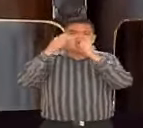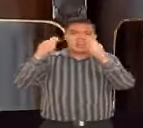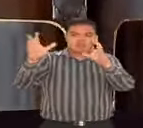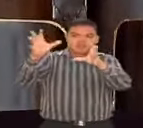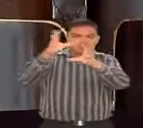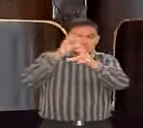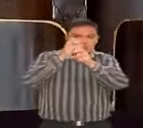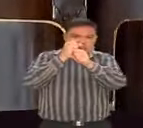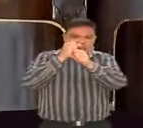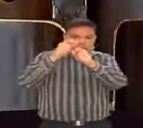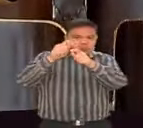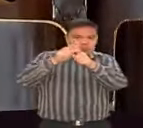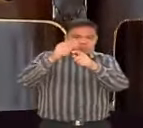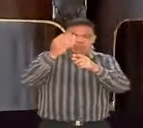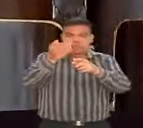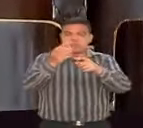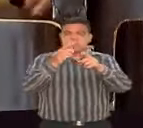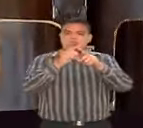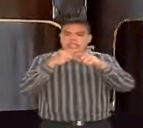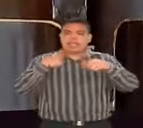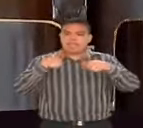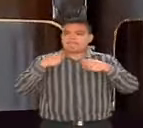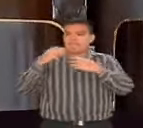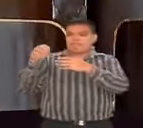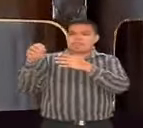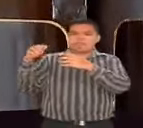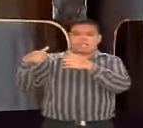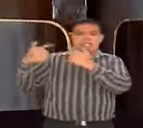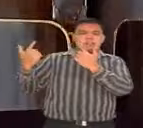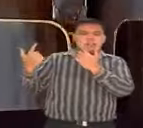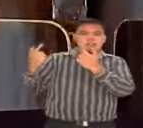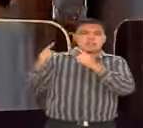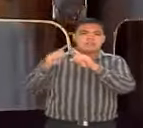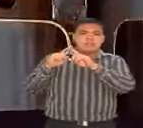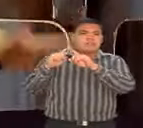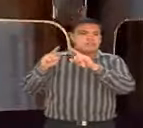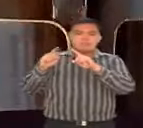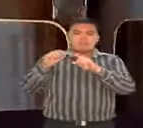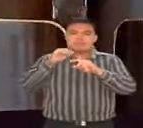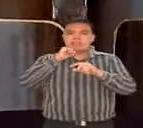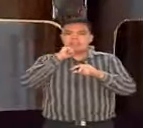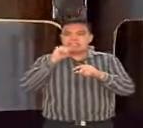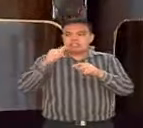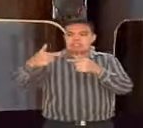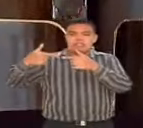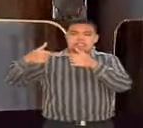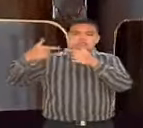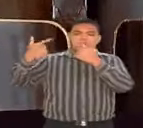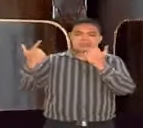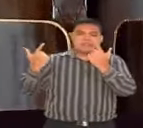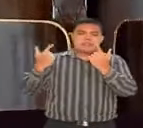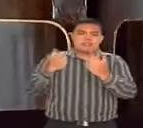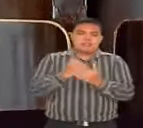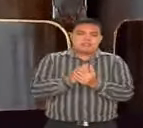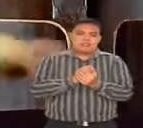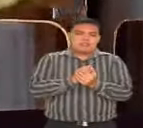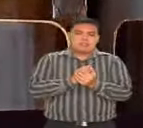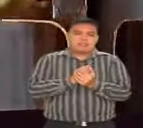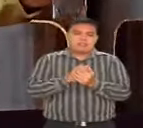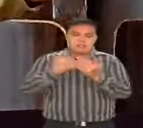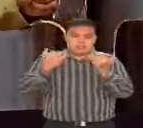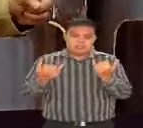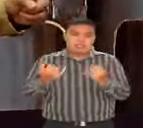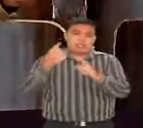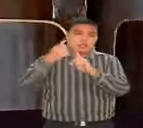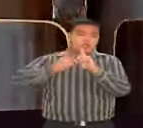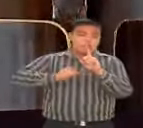against the other, but no, we are not enemies. We may have differences, but that does not mean we are enemies. That's why